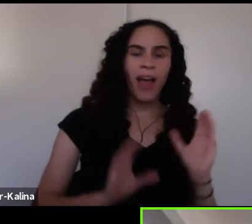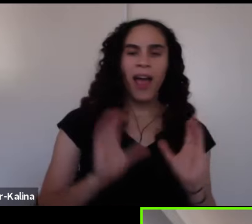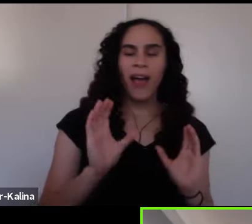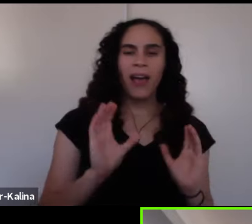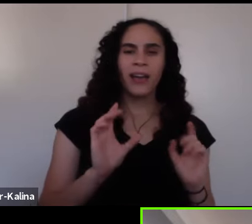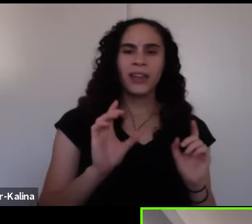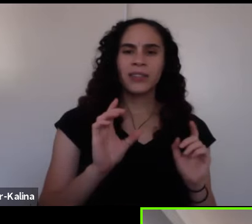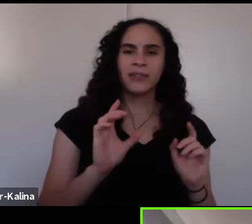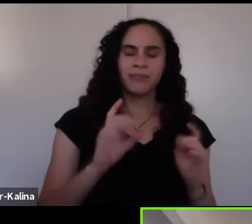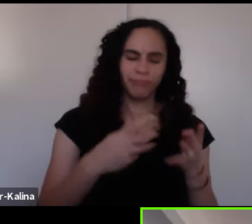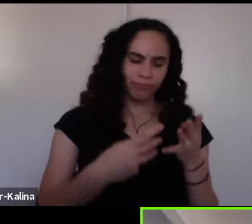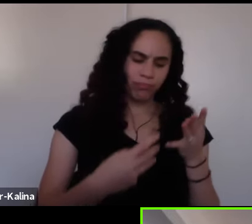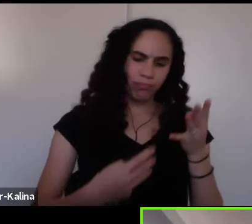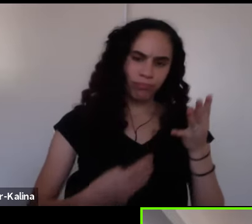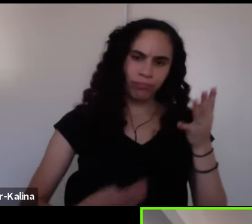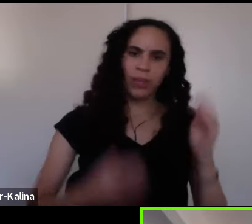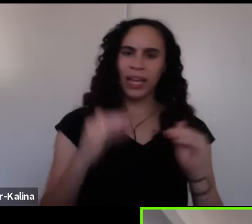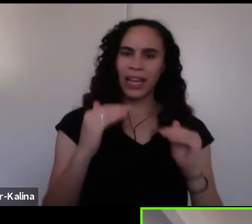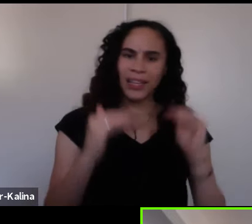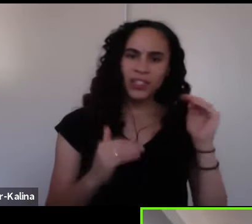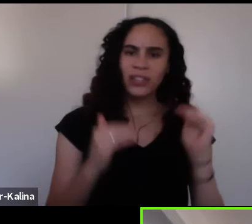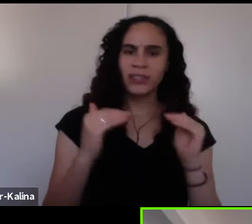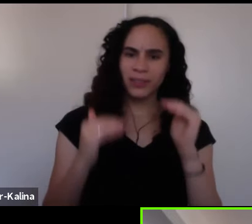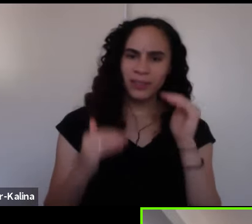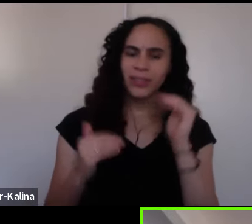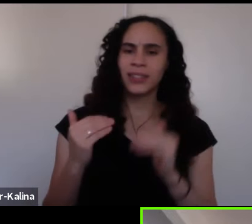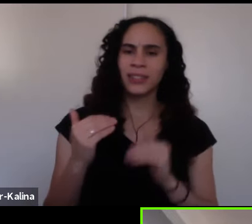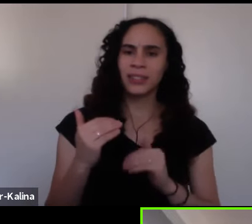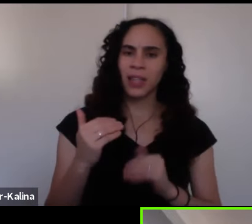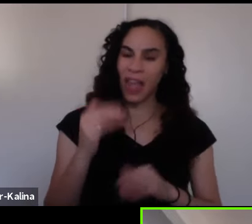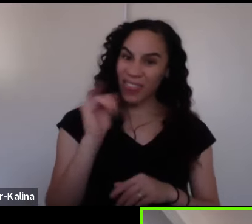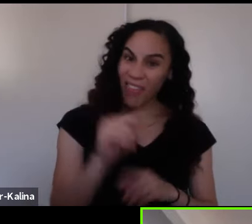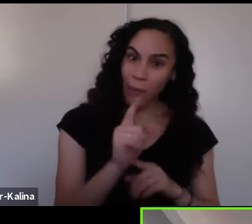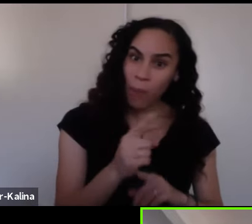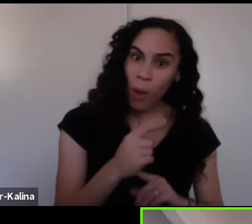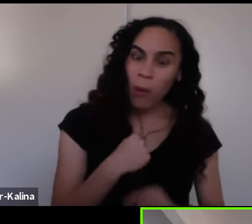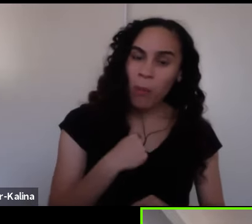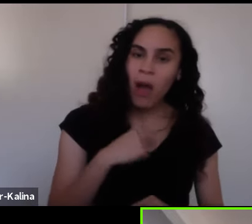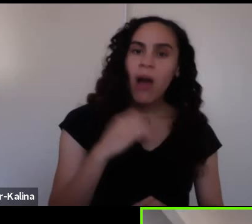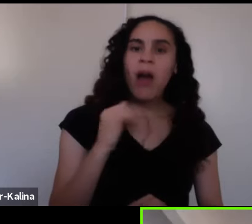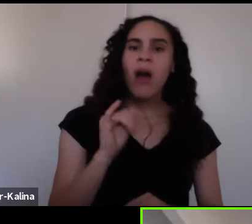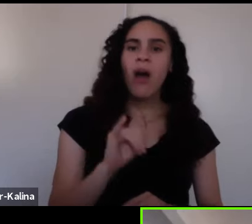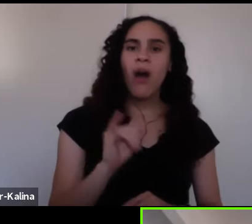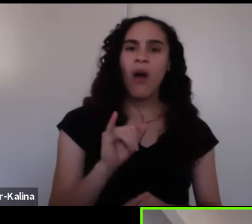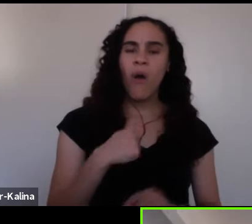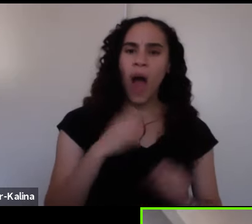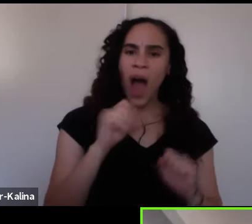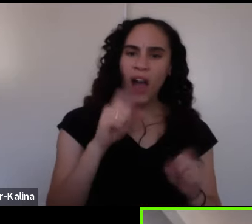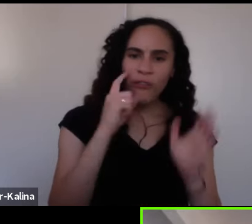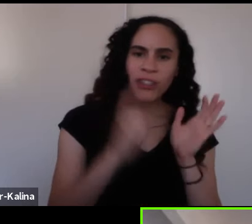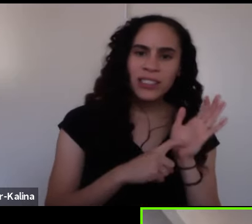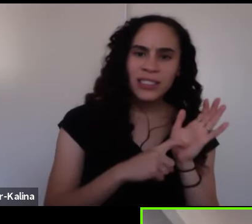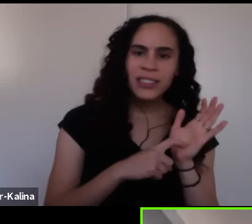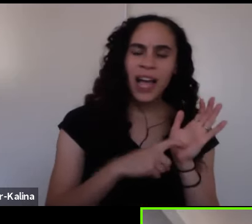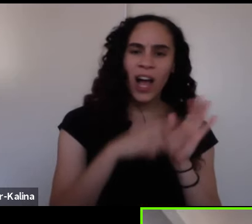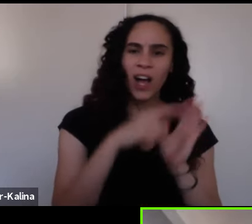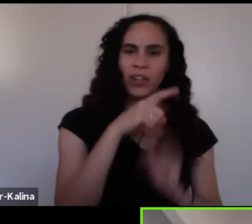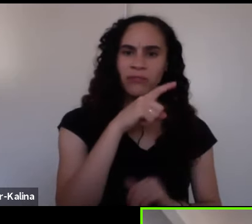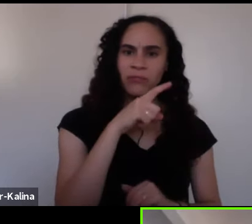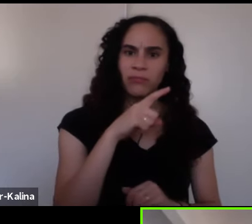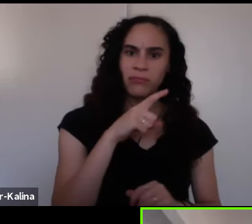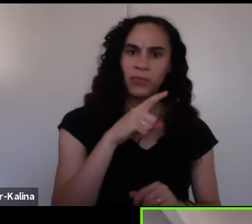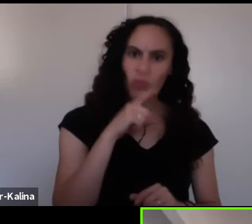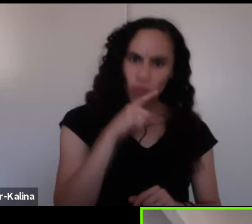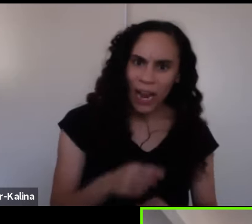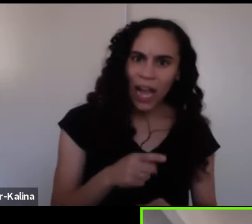And I could tell at that moment, like, you were for real. Like, this was something that you would do for free, right? Like, this is for real for